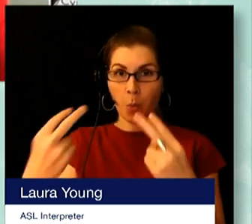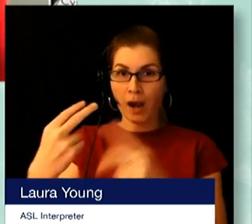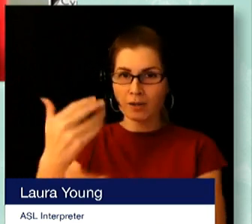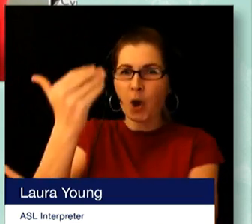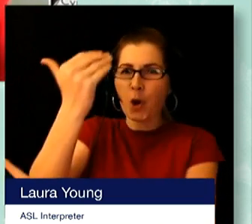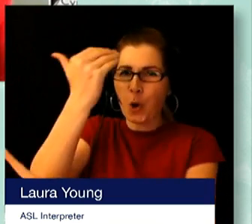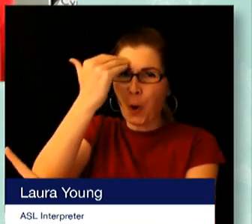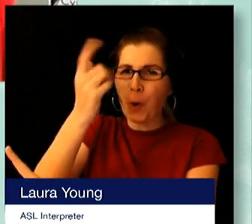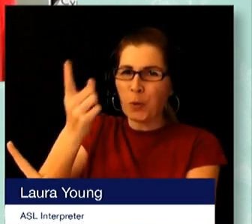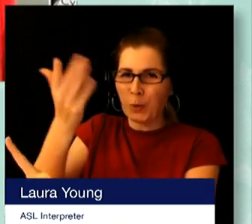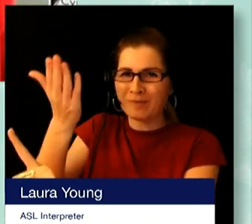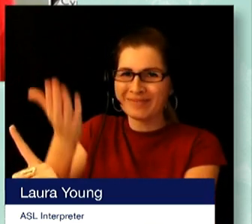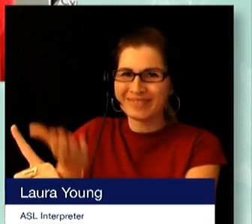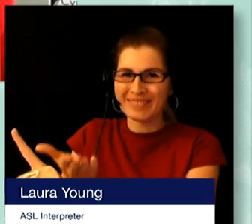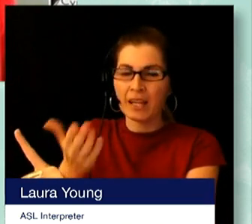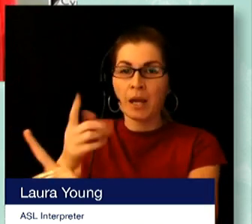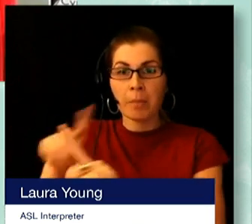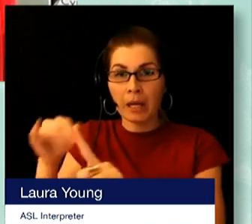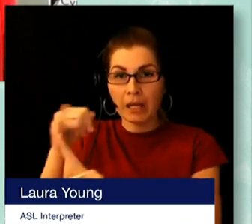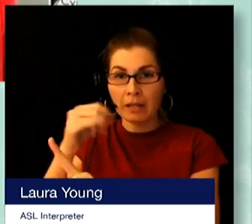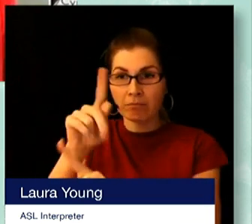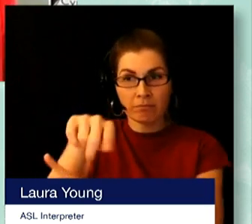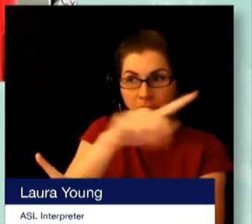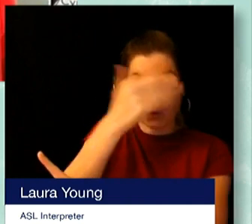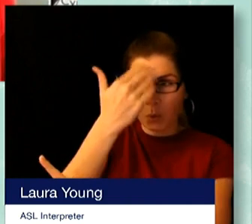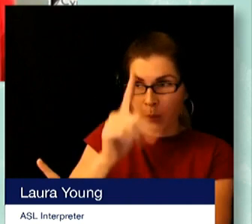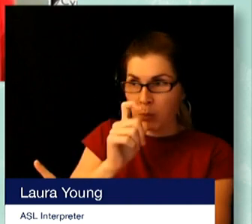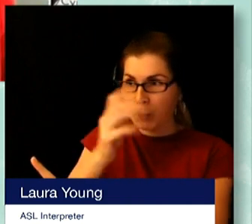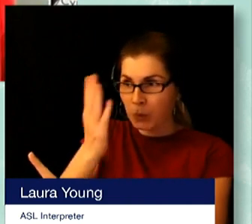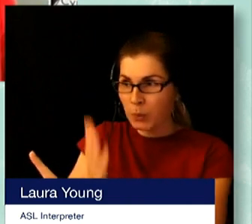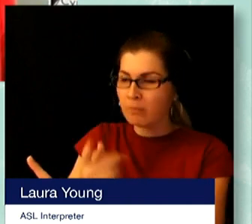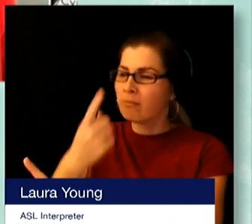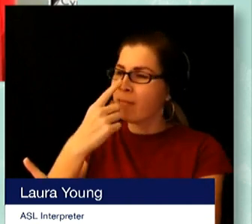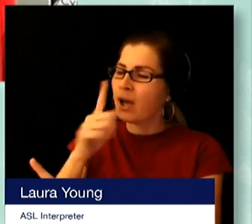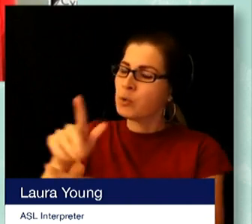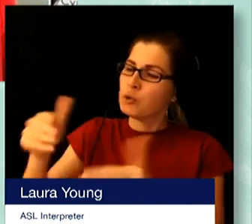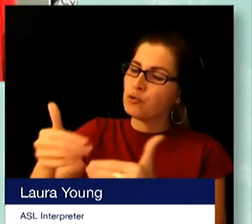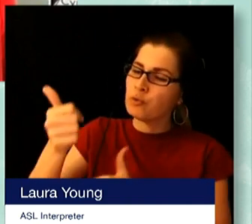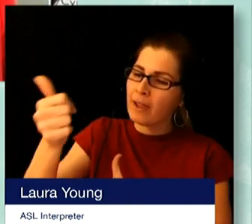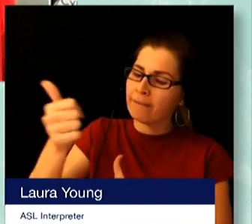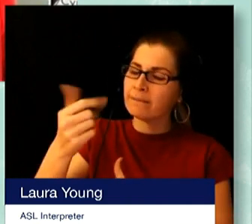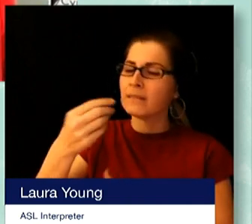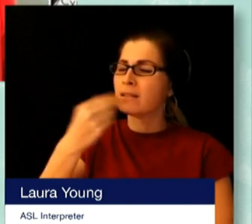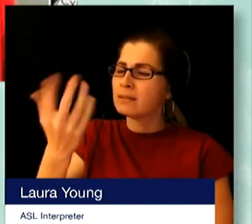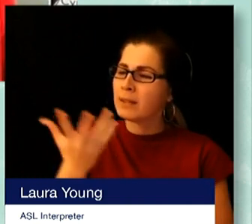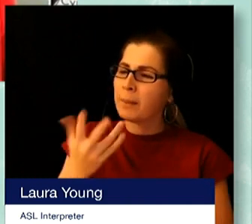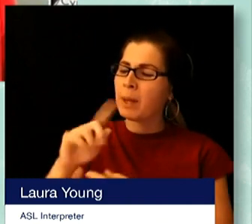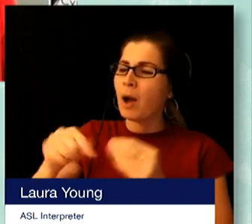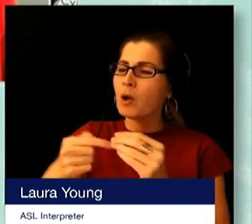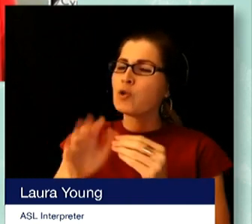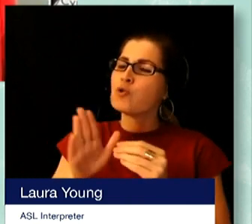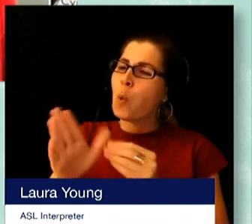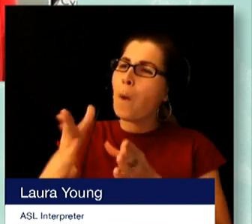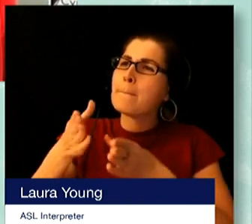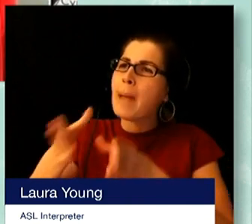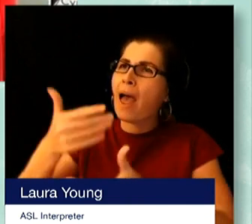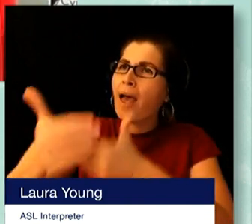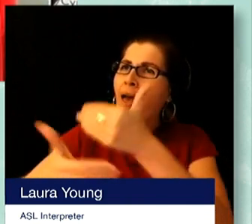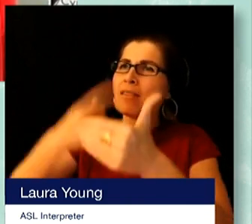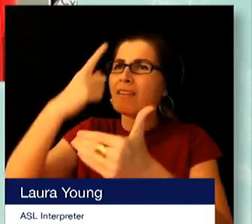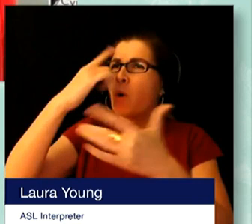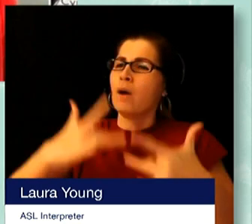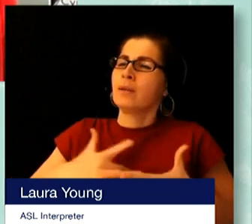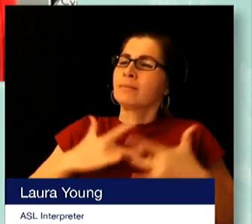but for those who don't, why don't you please just introduce yourself, tell us a little bit about your path toward clemency, and maybe just tell us sort of